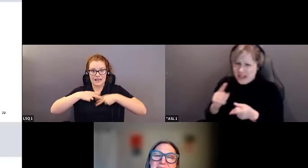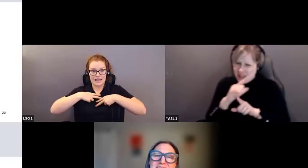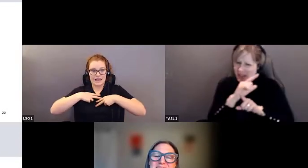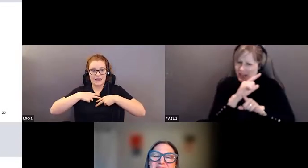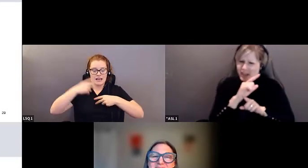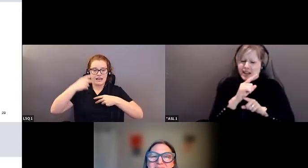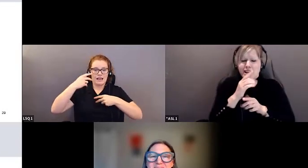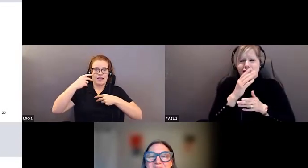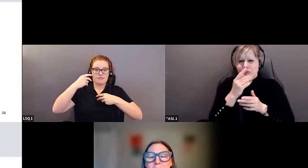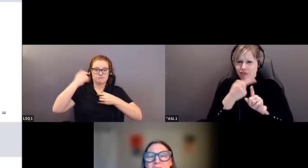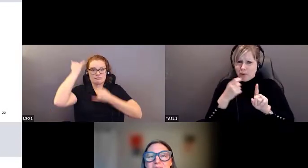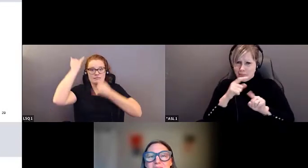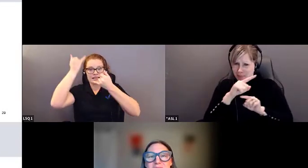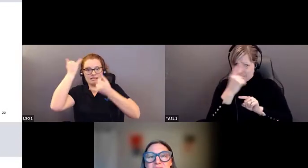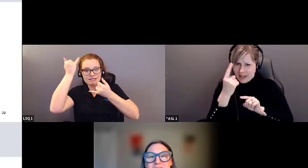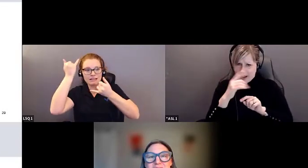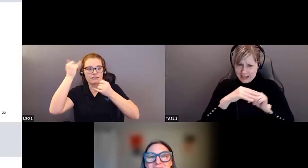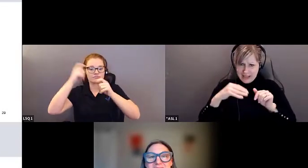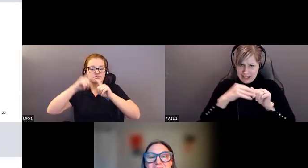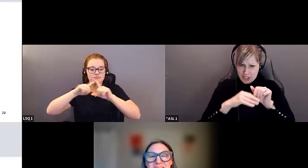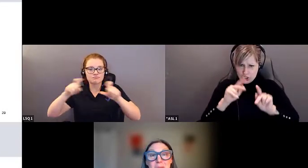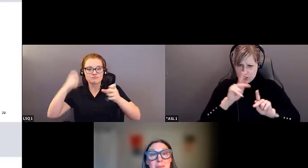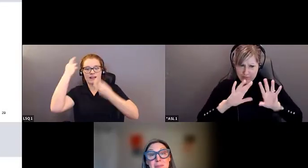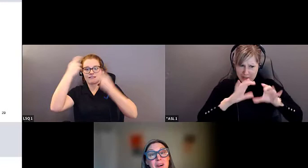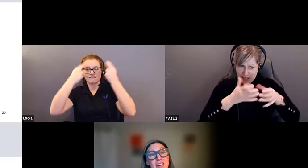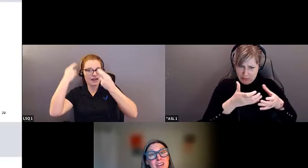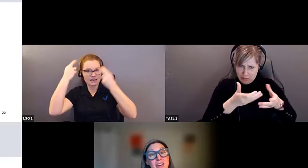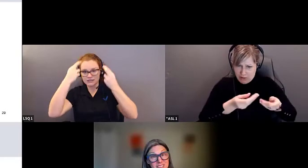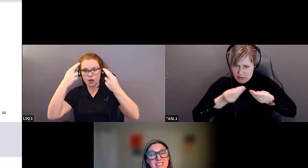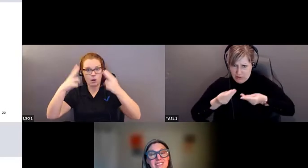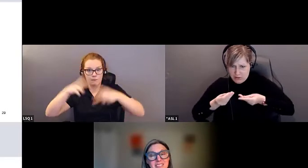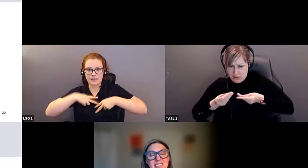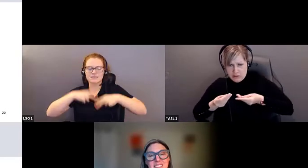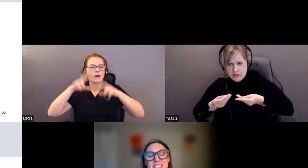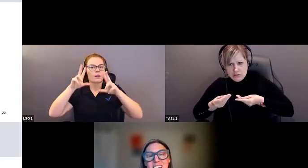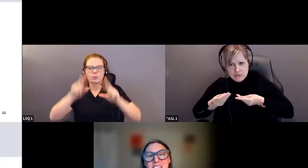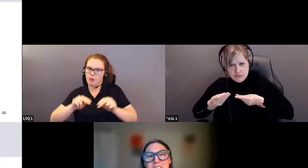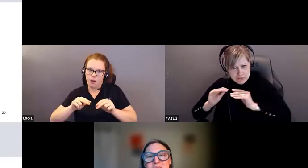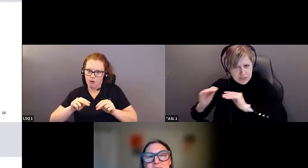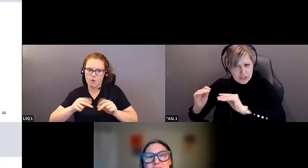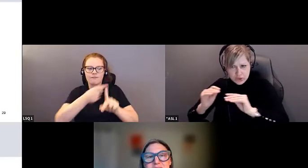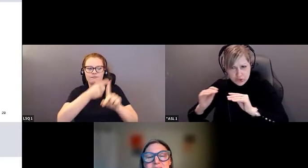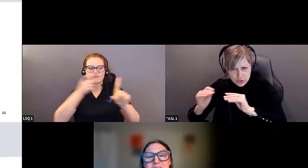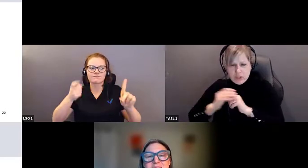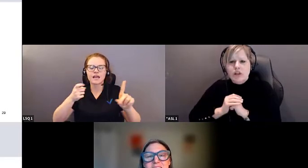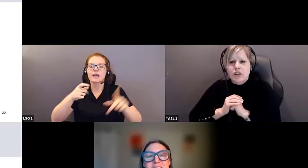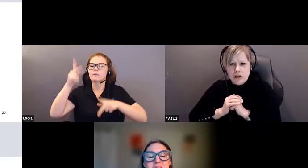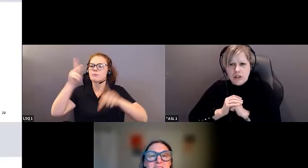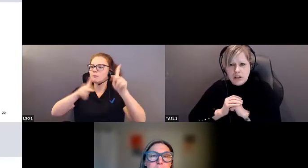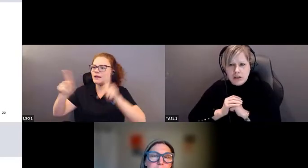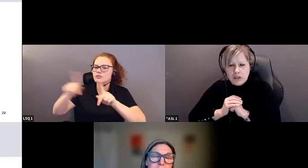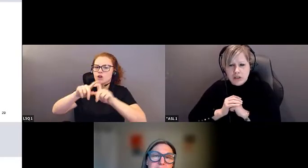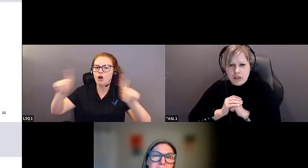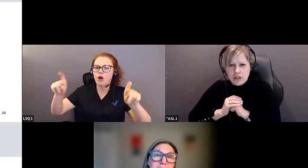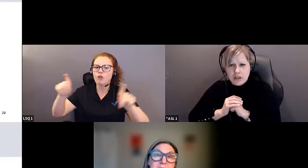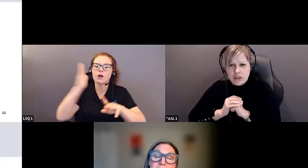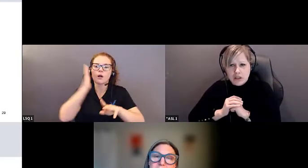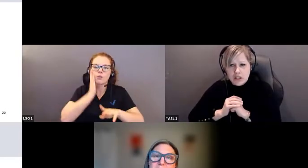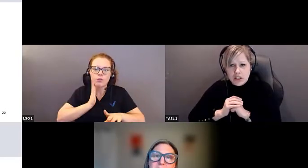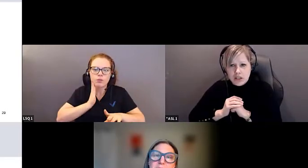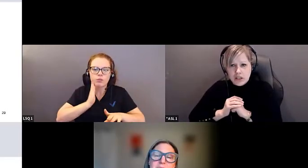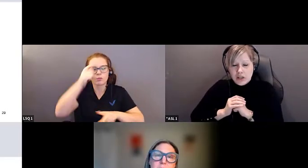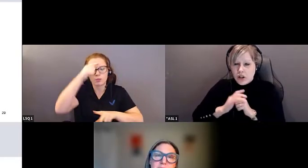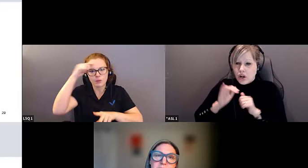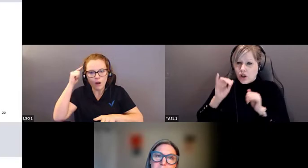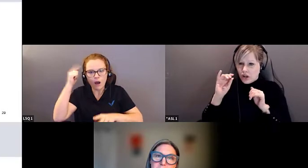Indigenous thinkers, and that my understanding, albeit partial, of these ideas is thanks to present day